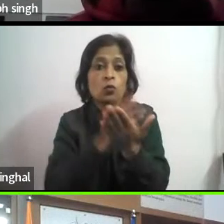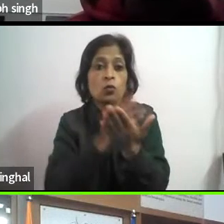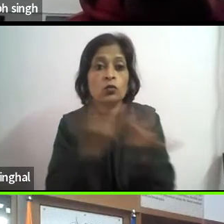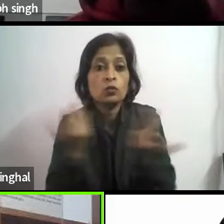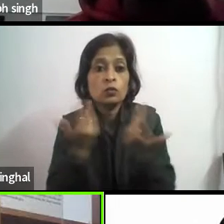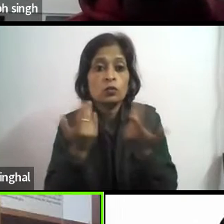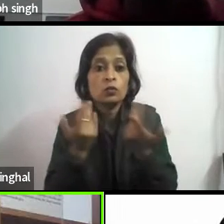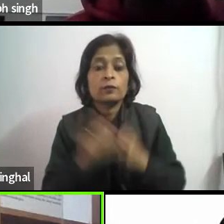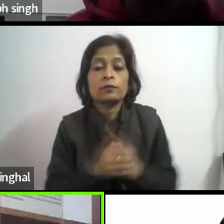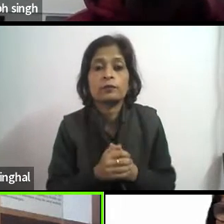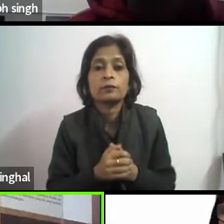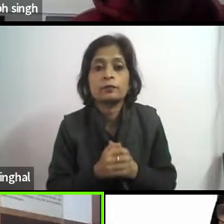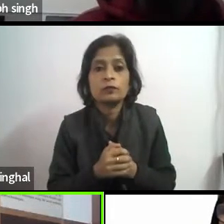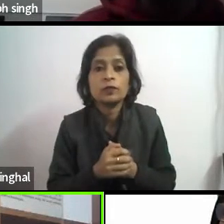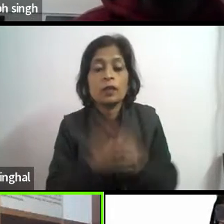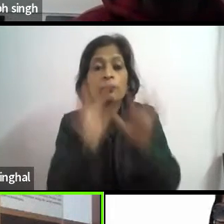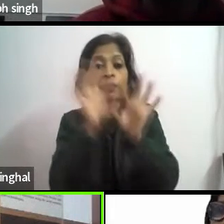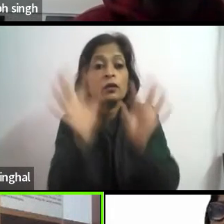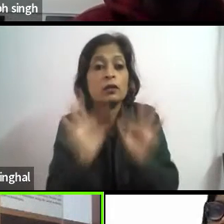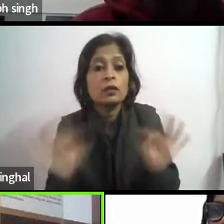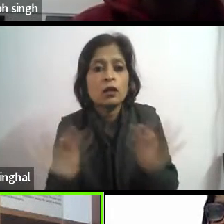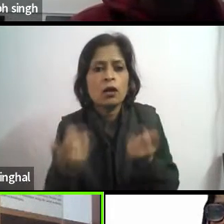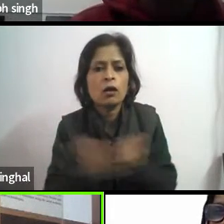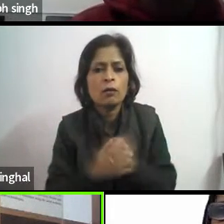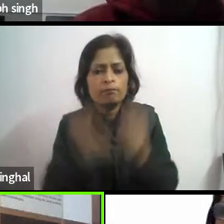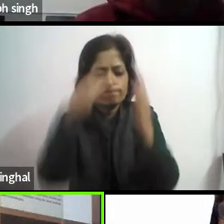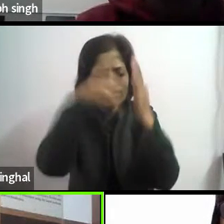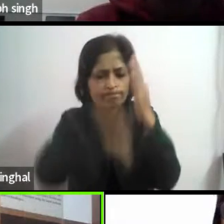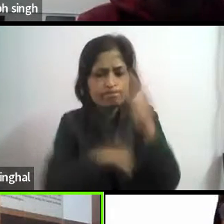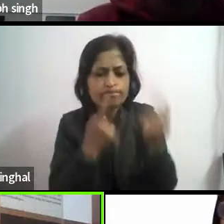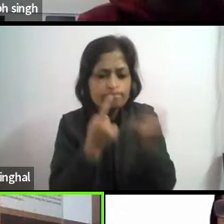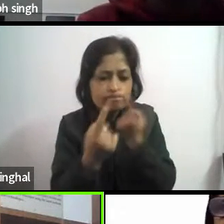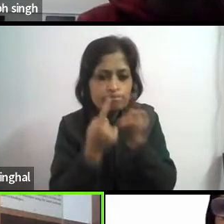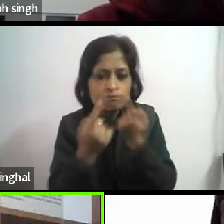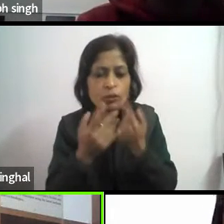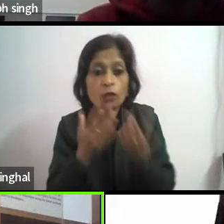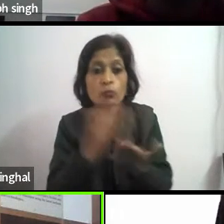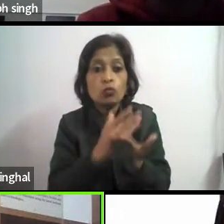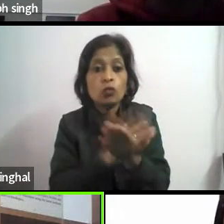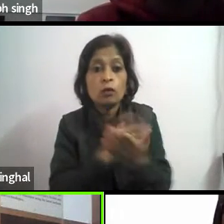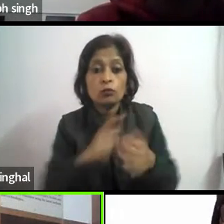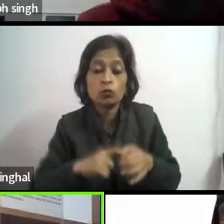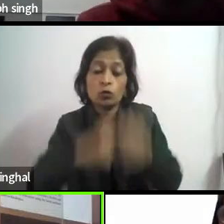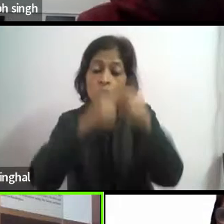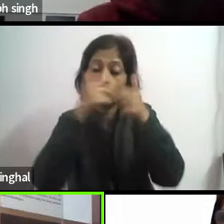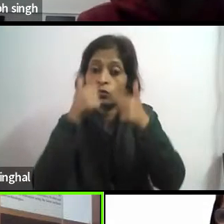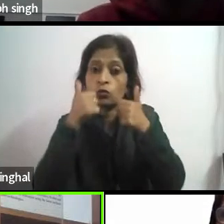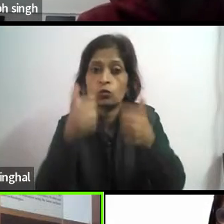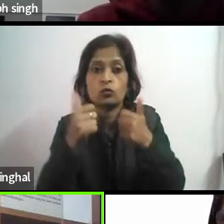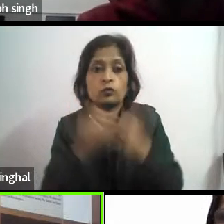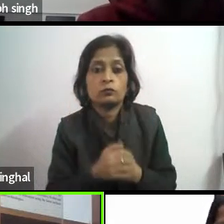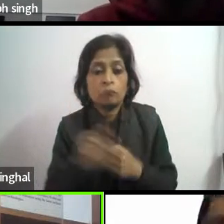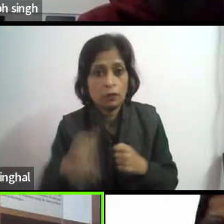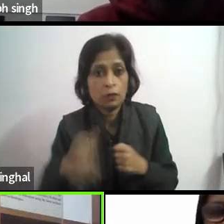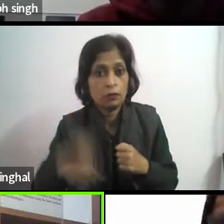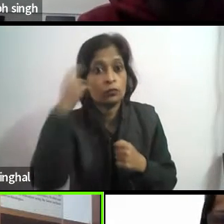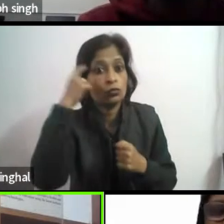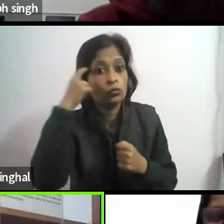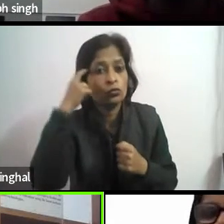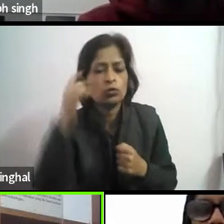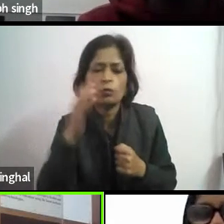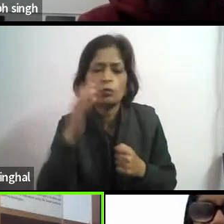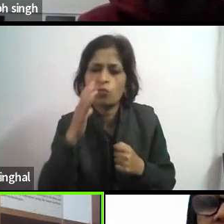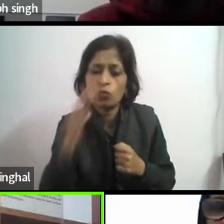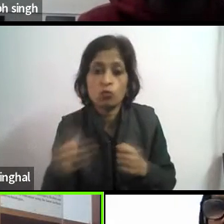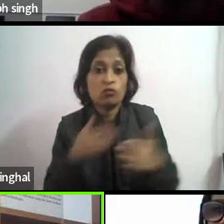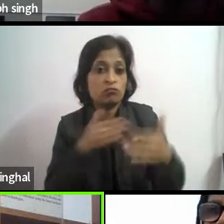Then, very minute observation of that quality, that is very important. I think these are the